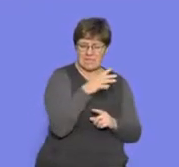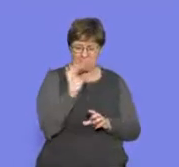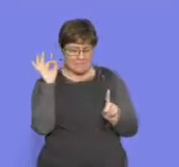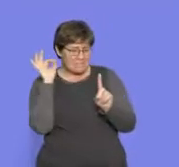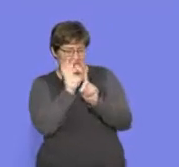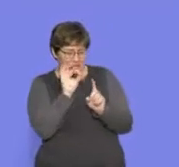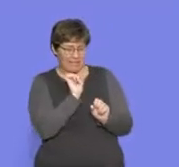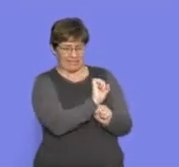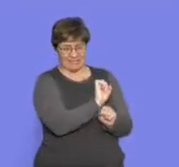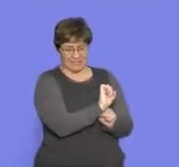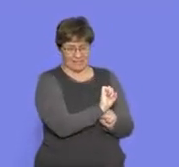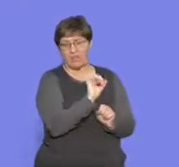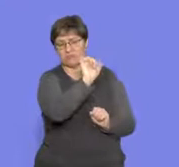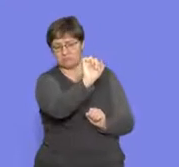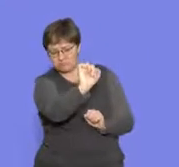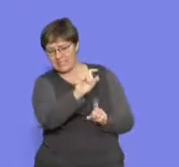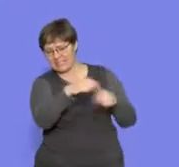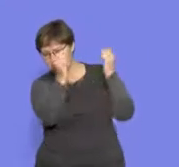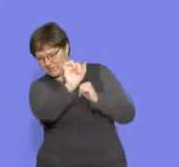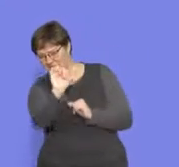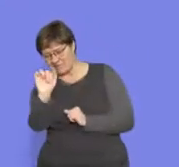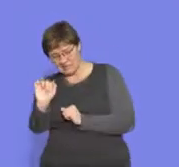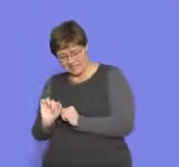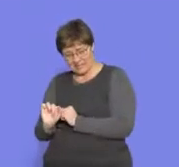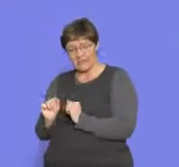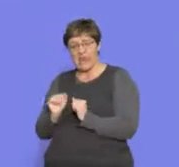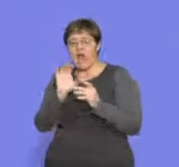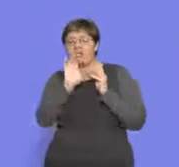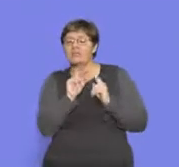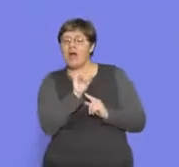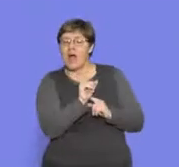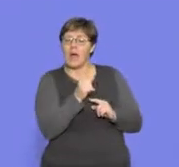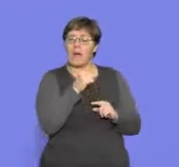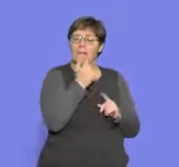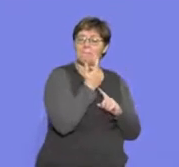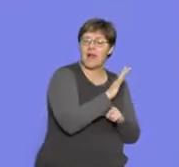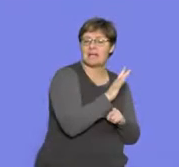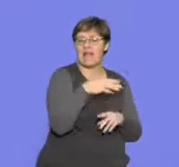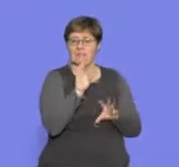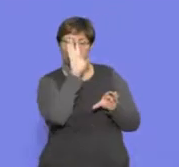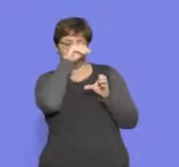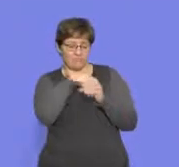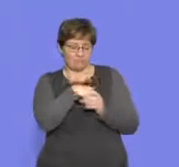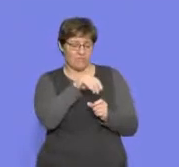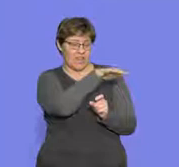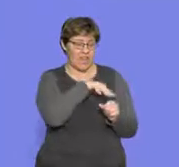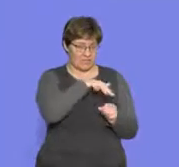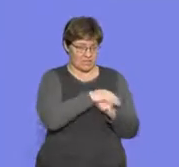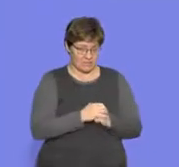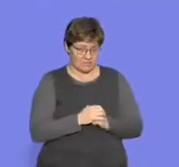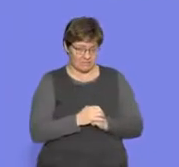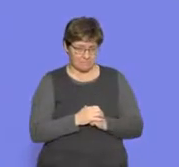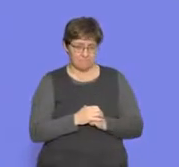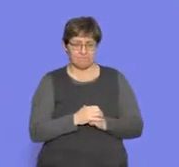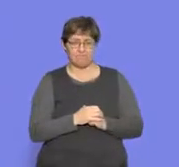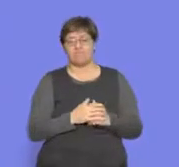and animals. Generally, we say that a biome is characterized by the types of plants and animals found in that area. So these are